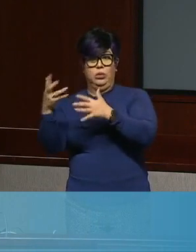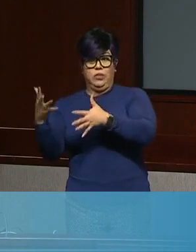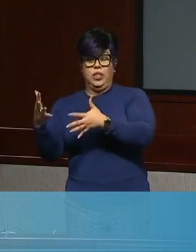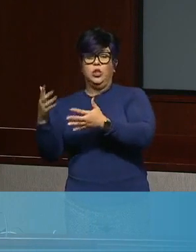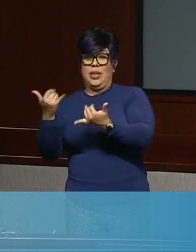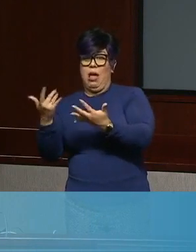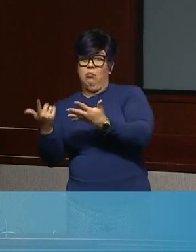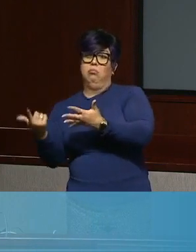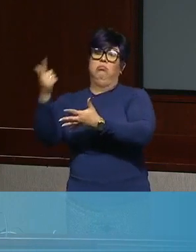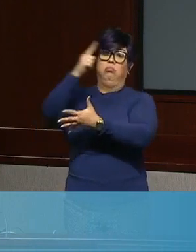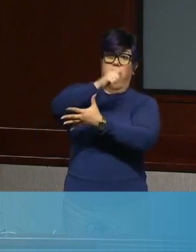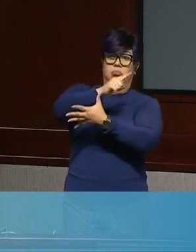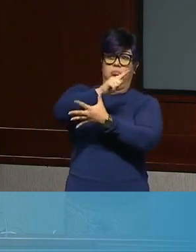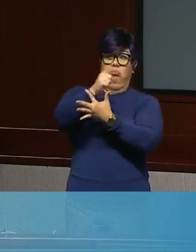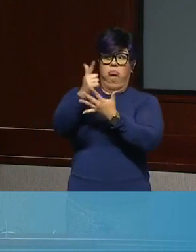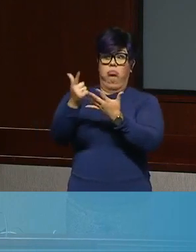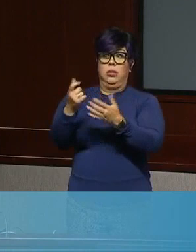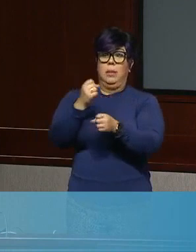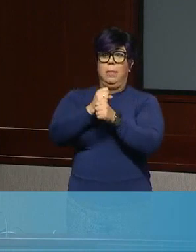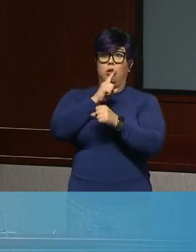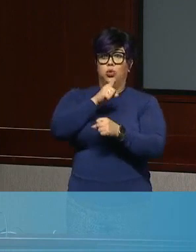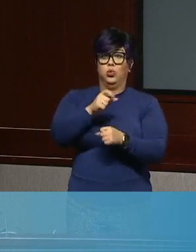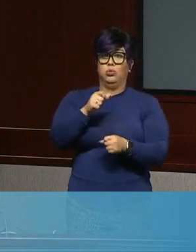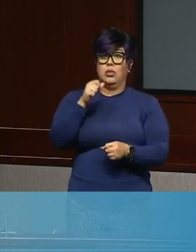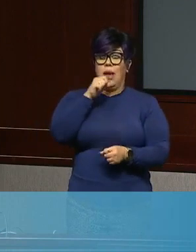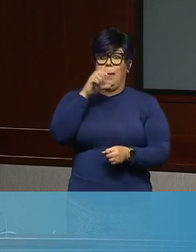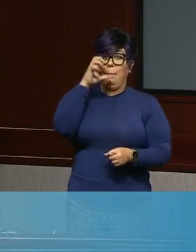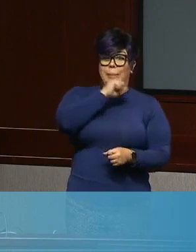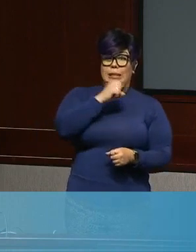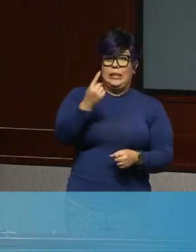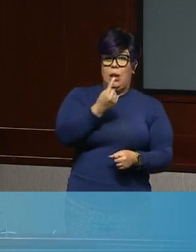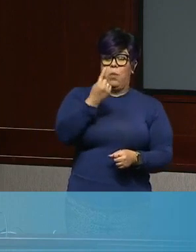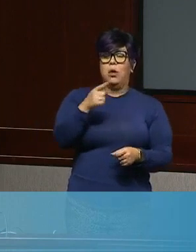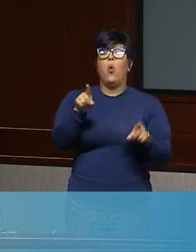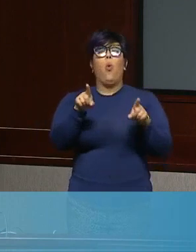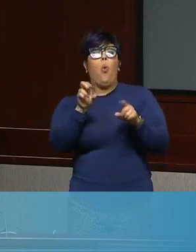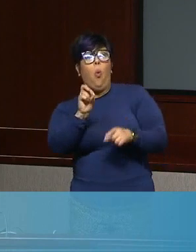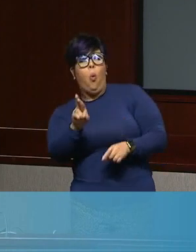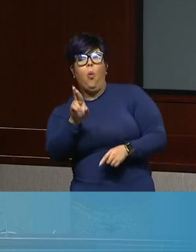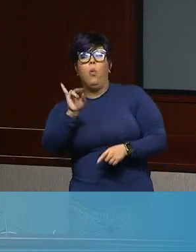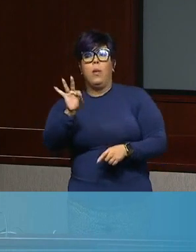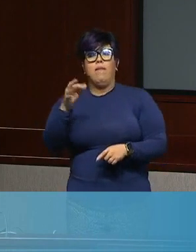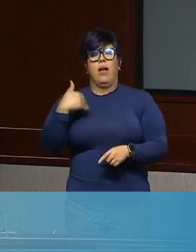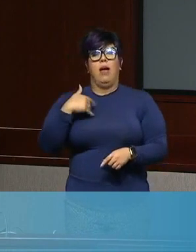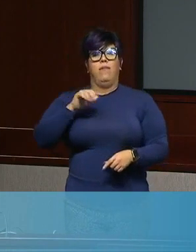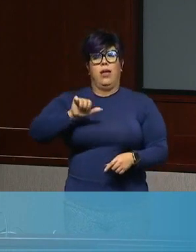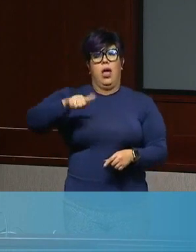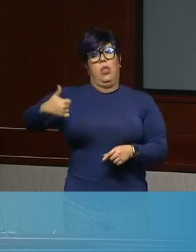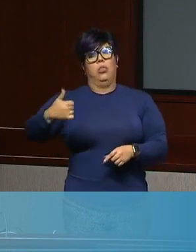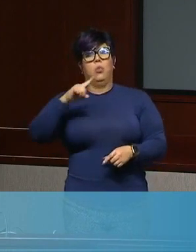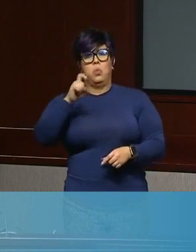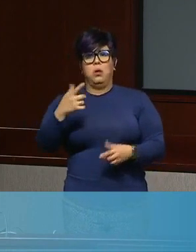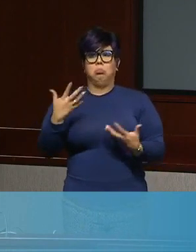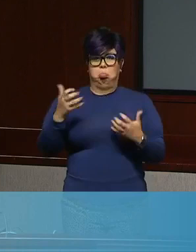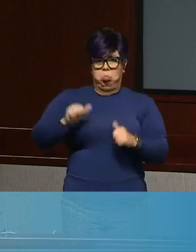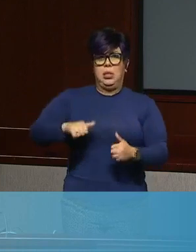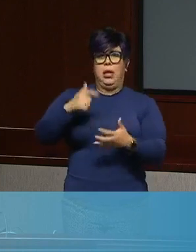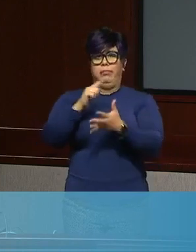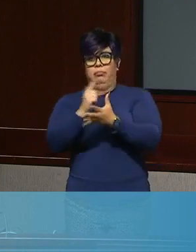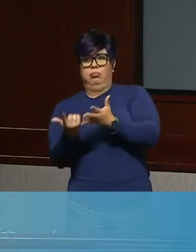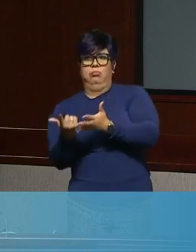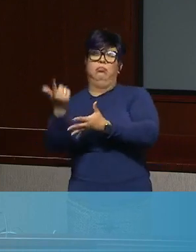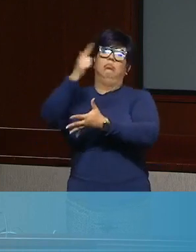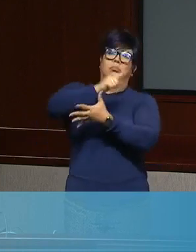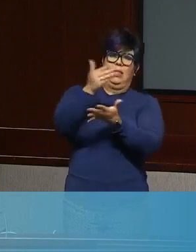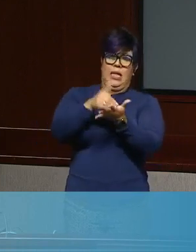going to go back up to the top and make sure, one, that we didn't miss anybody, and two, if you have any follow-up questions. So,